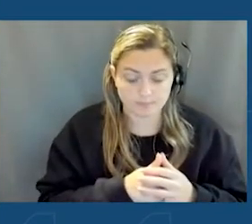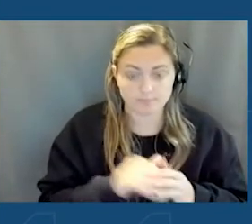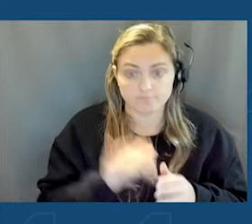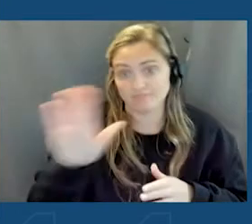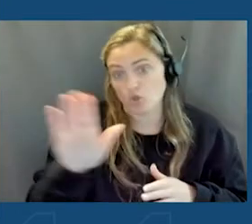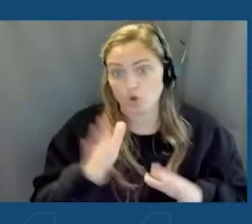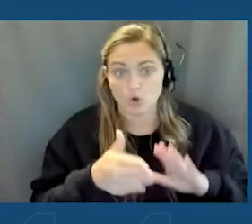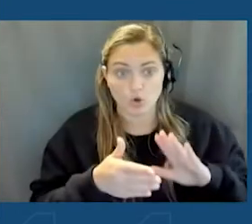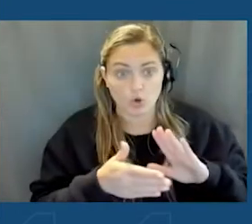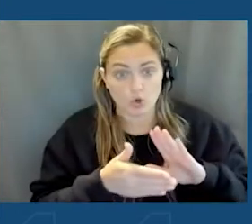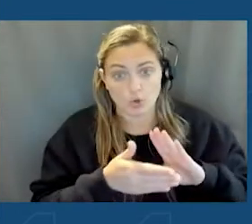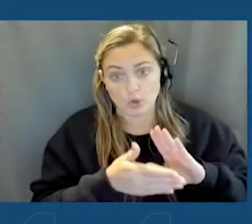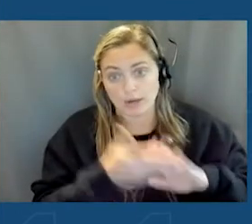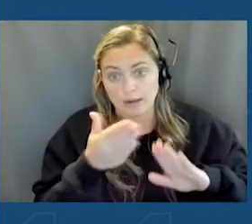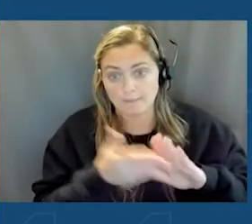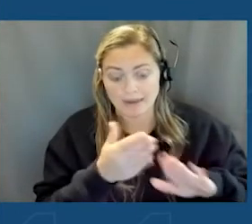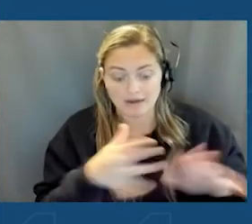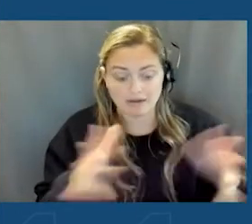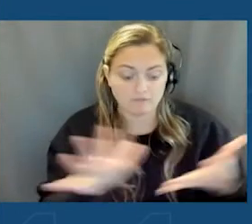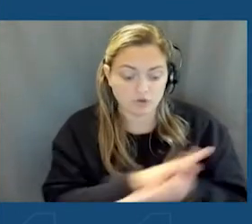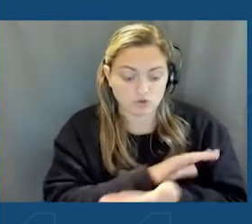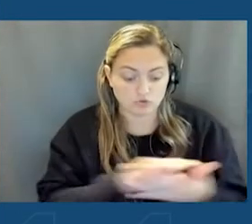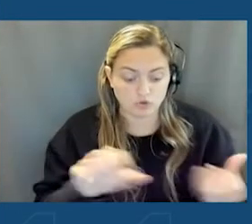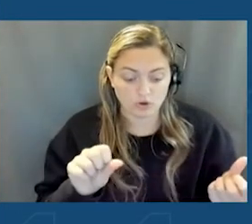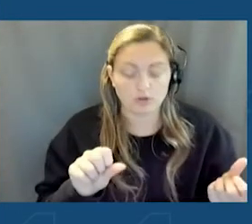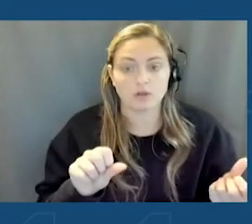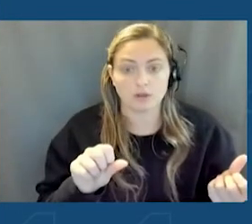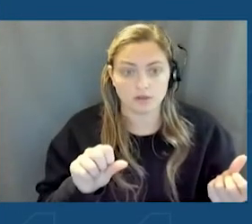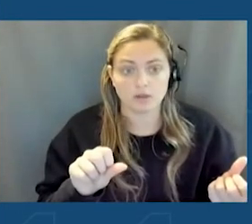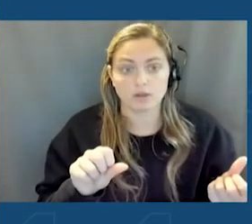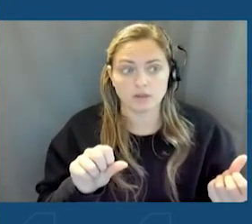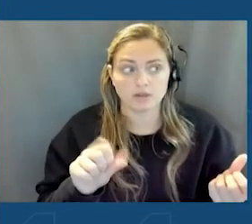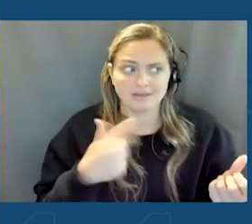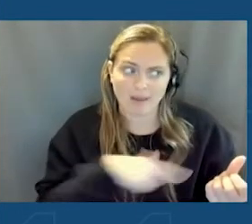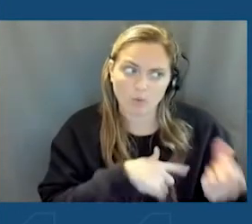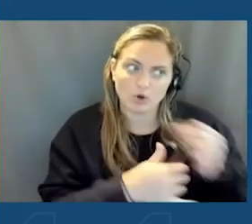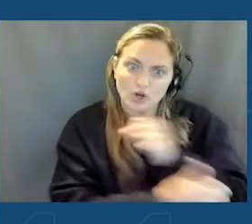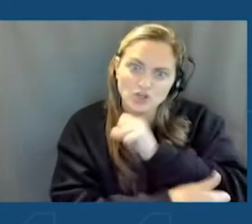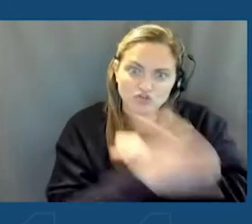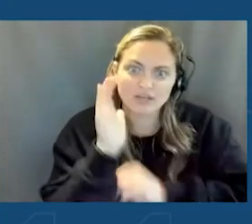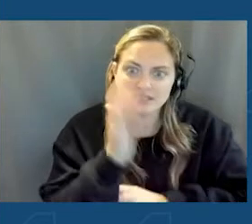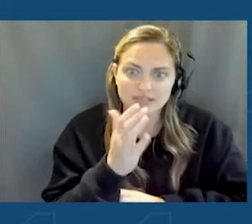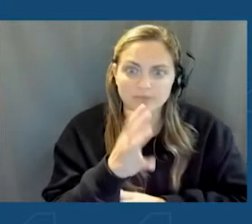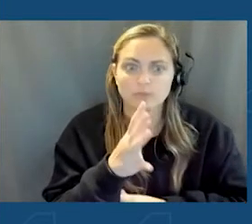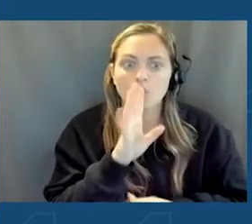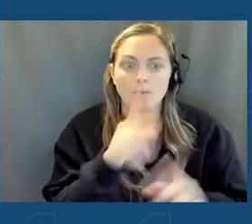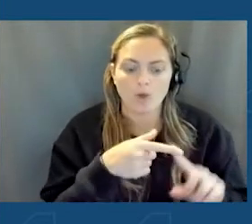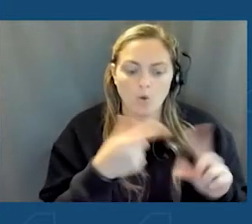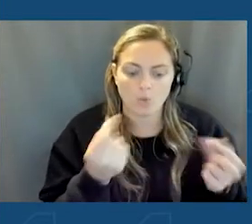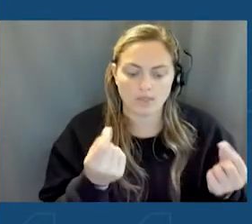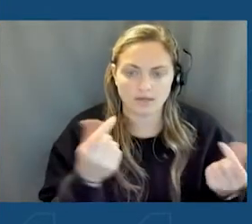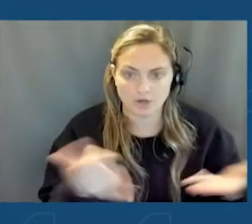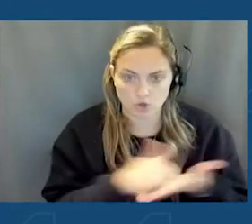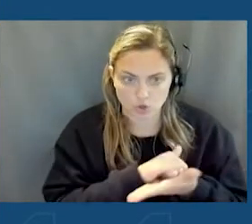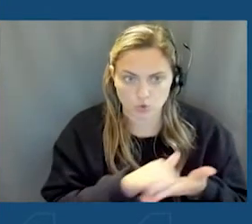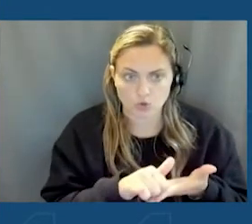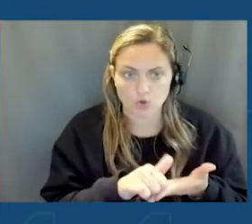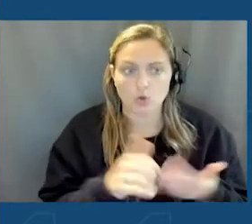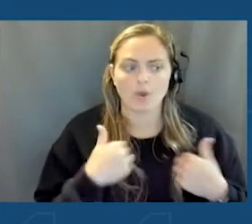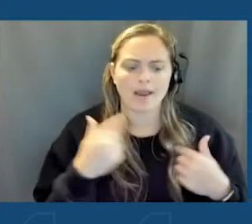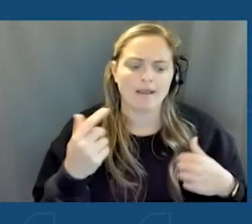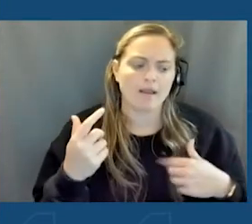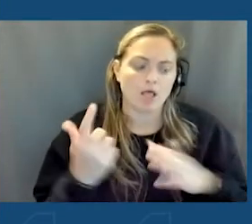of destroying our country, it seems, let me talk about what they did to New York. We have had a law